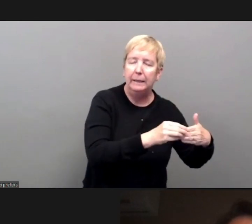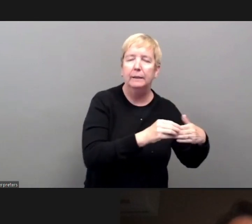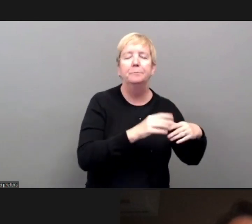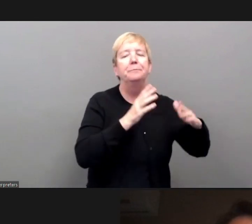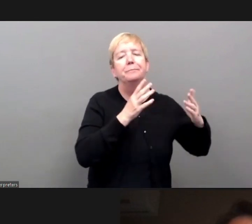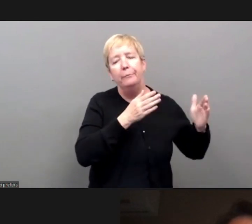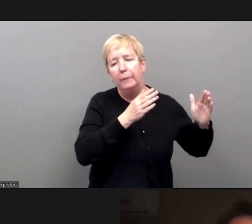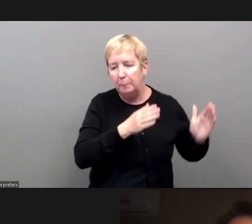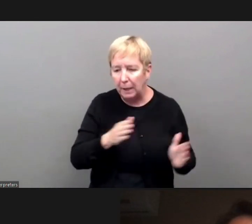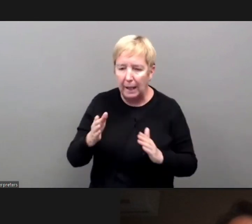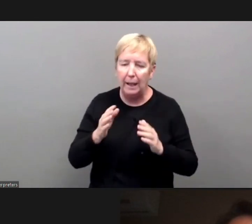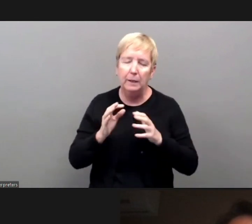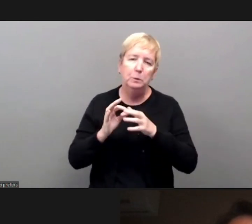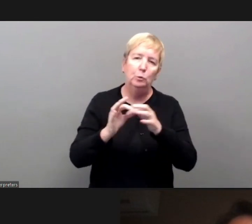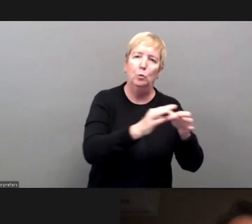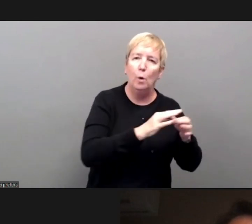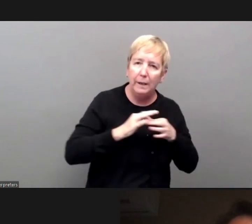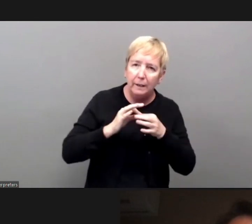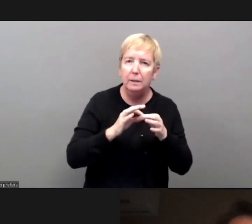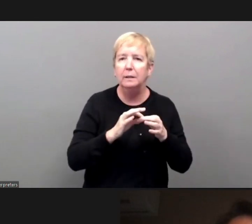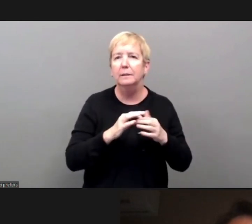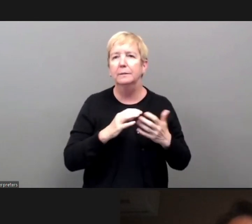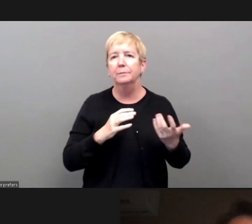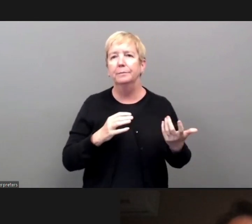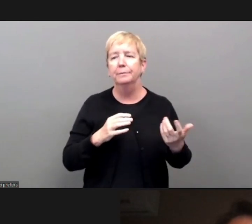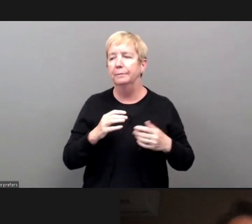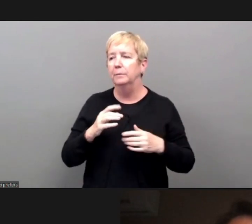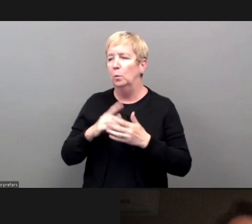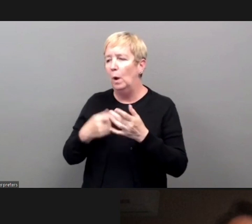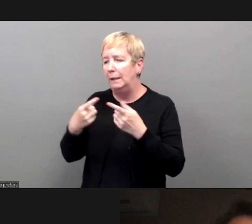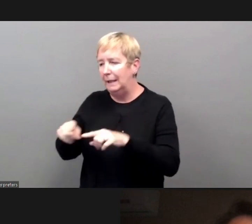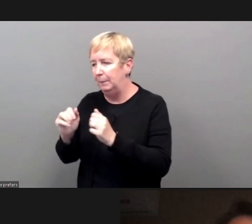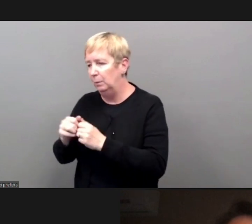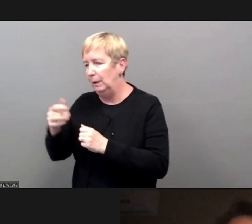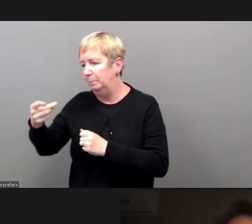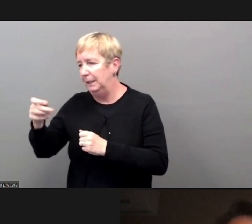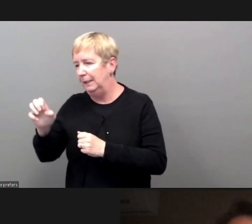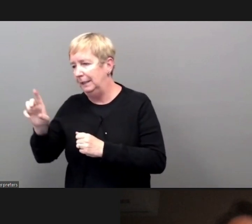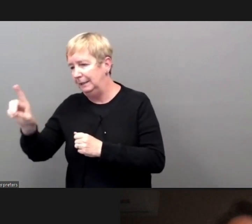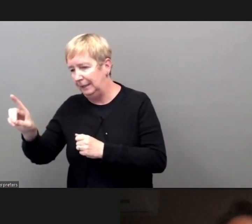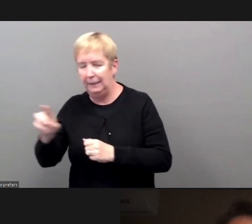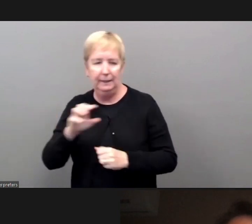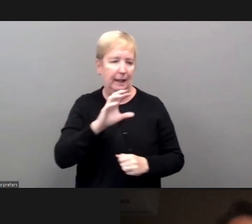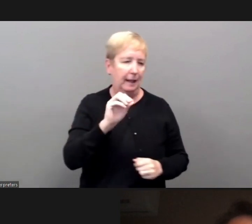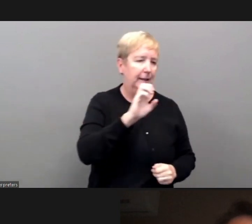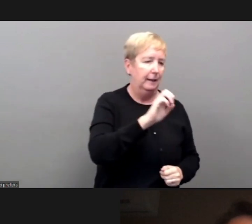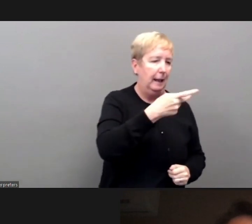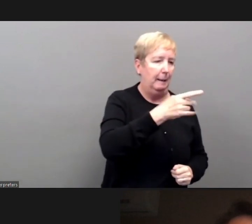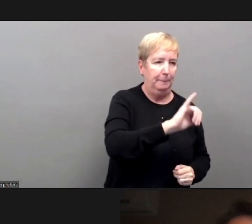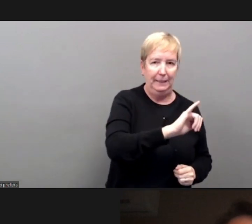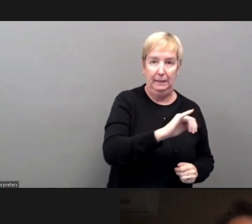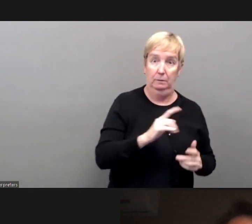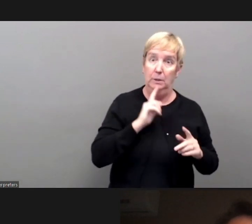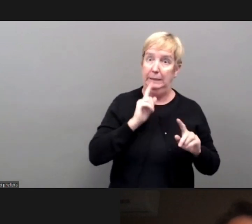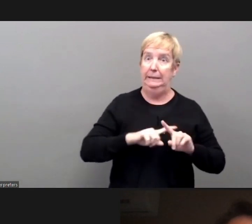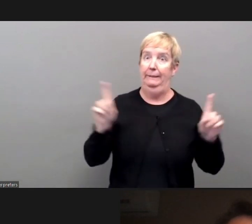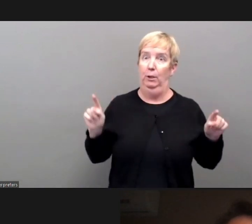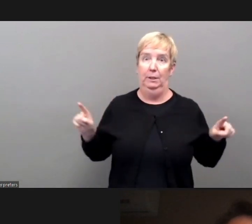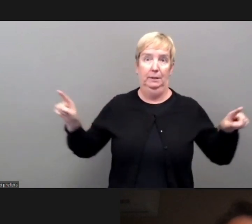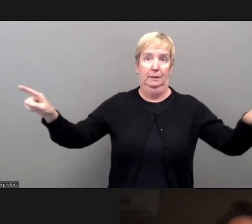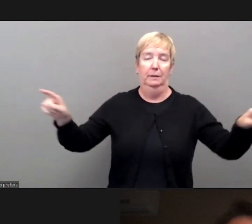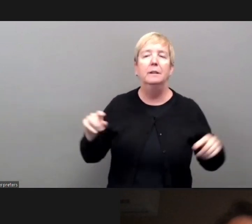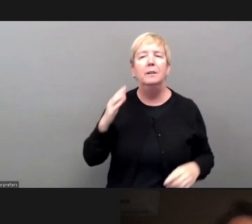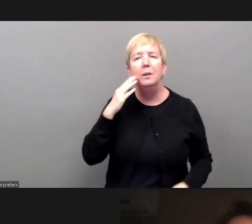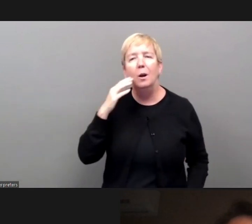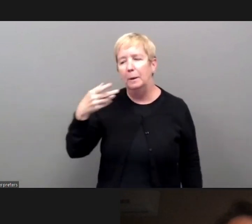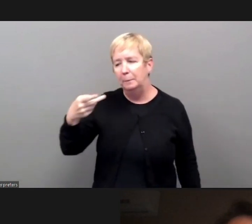planning, coordination between what's going on in PED and EPI. They're very different worlds. You heard today that PED gets